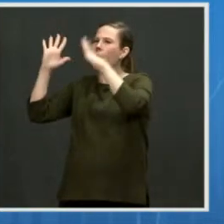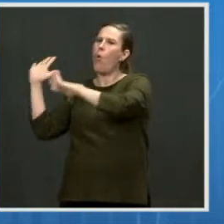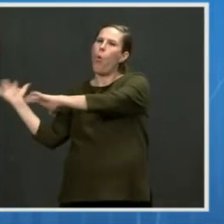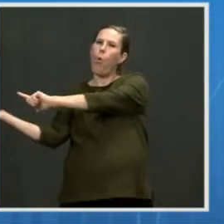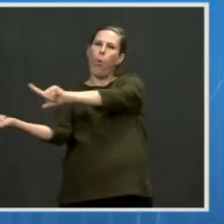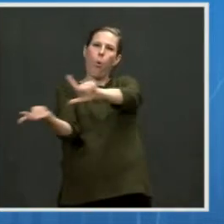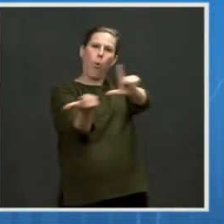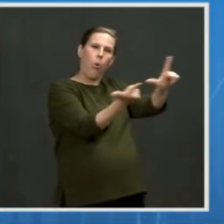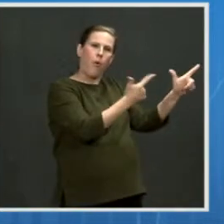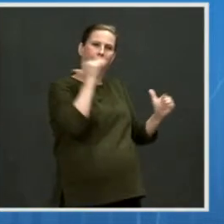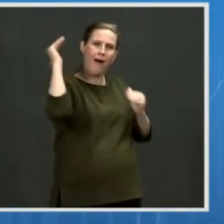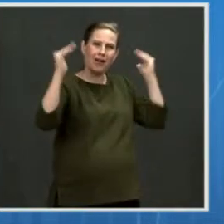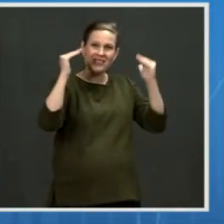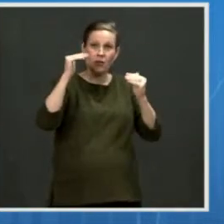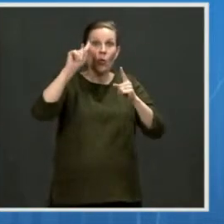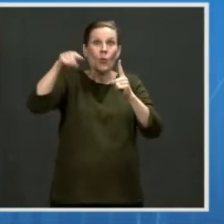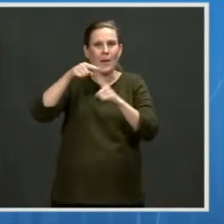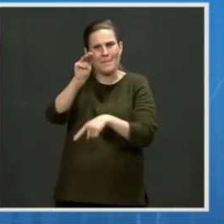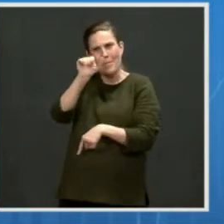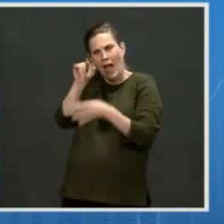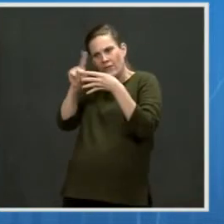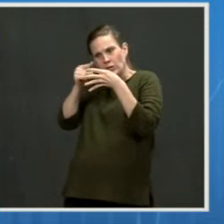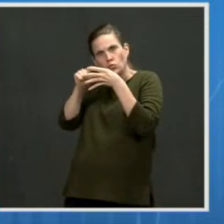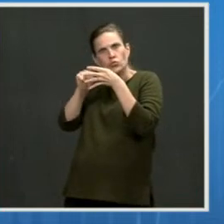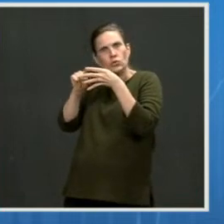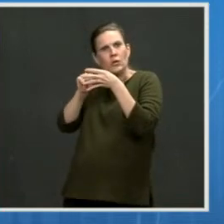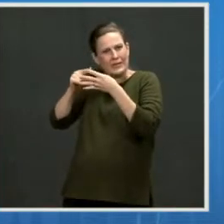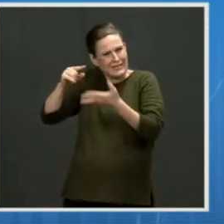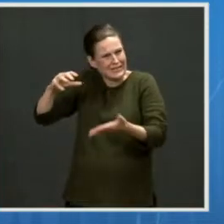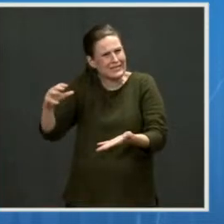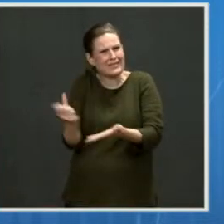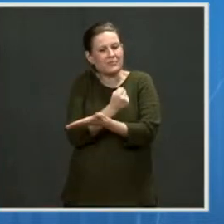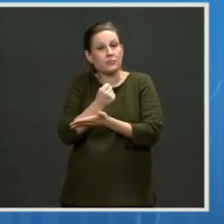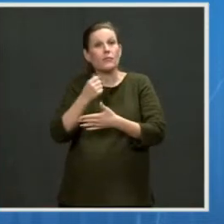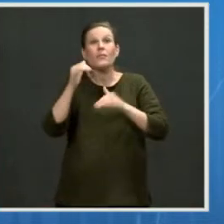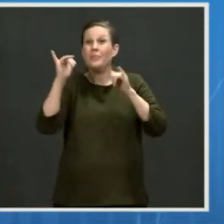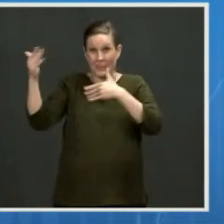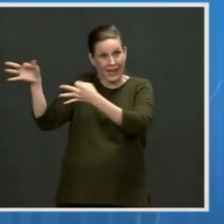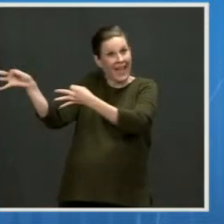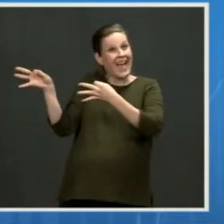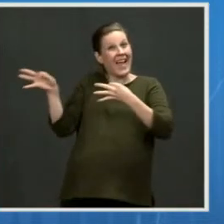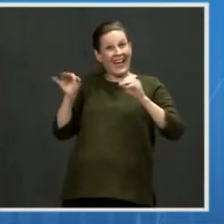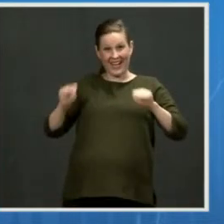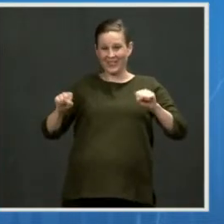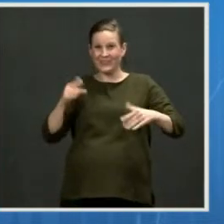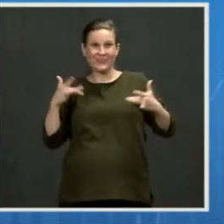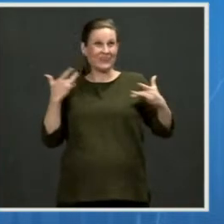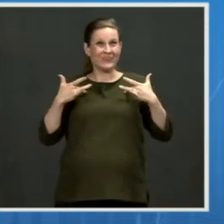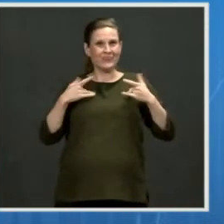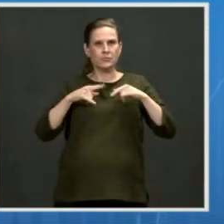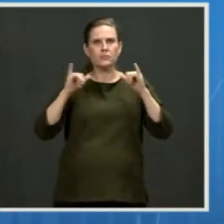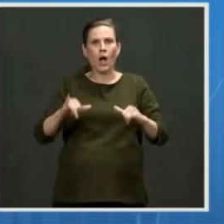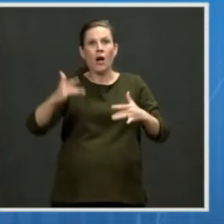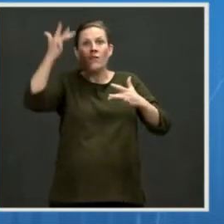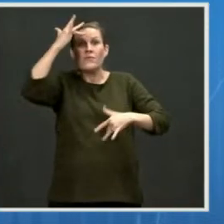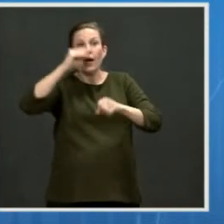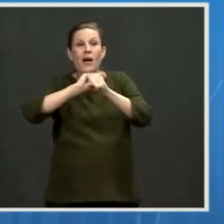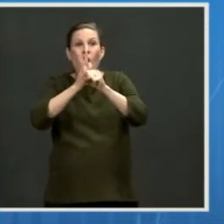we have seen this virus continue to spread, President Biden has ordered that his national vaccination effort accelerate to the next